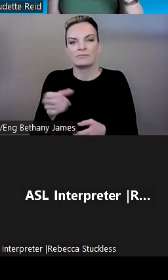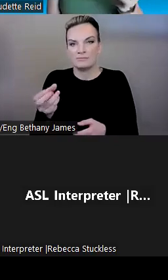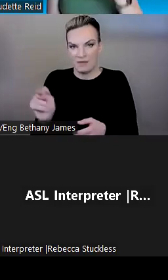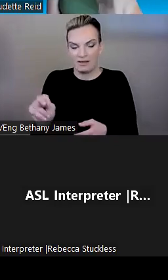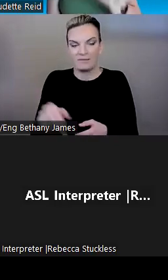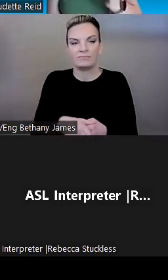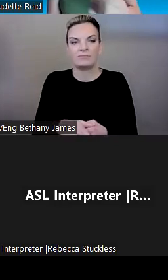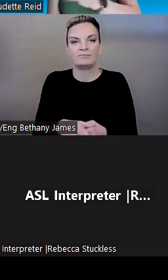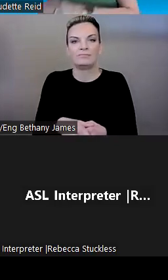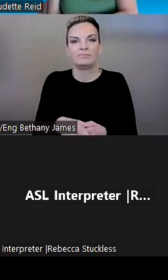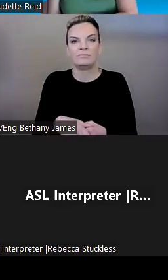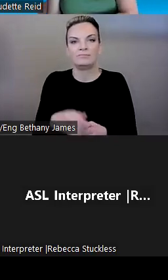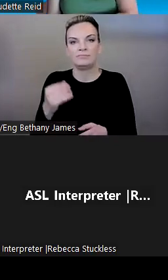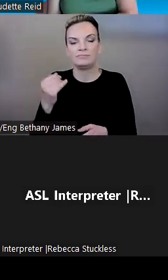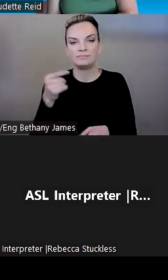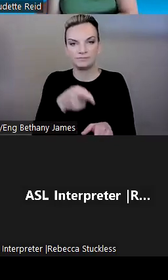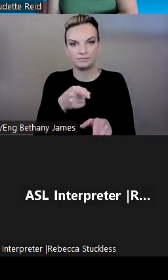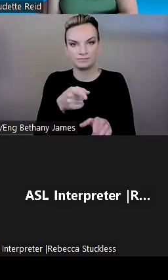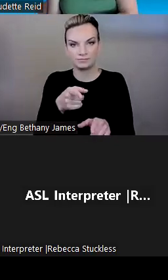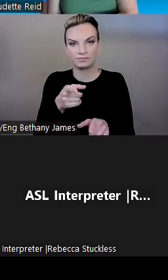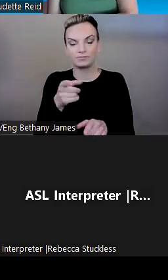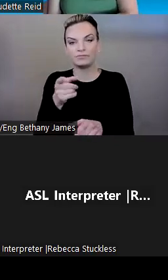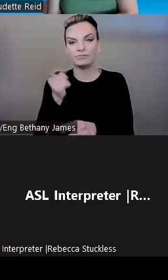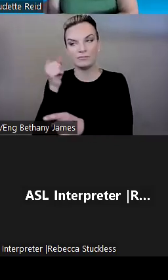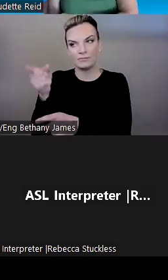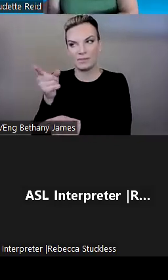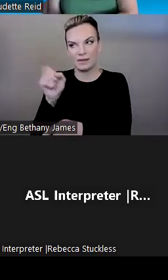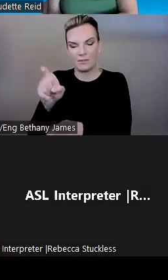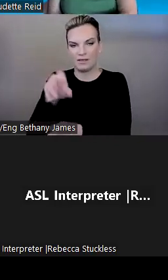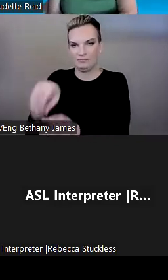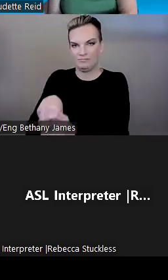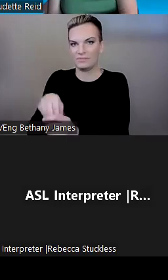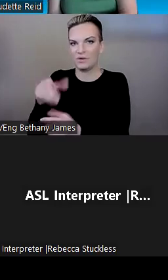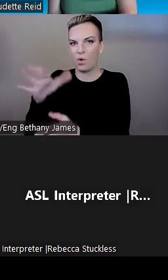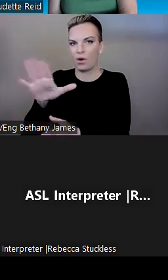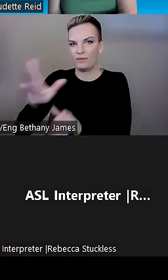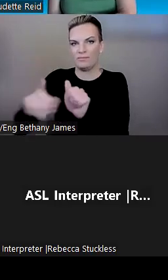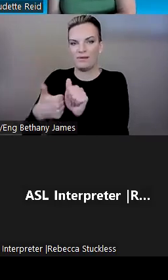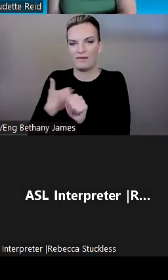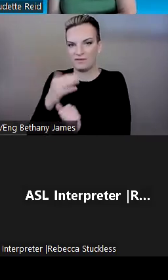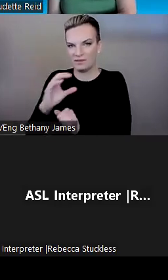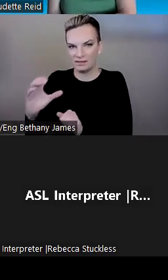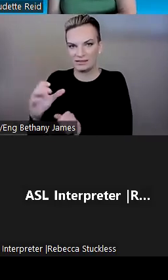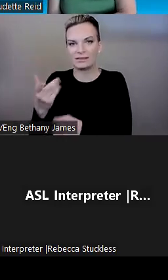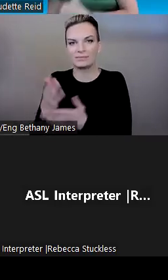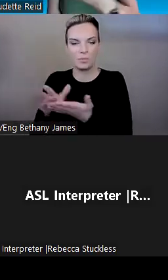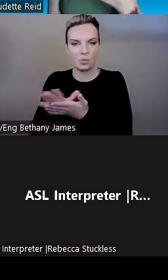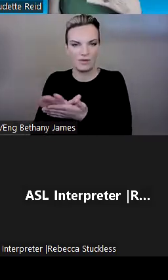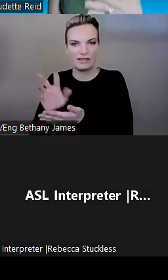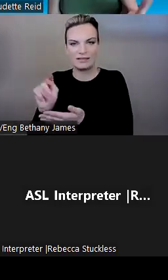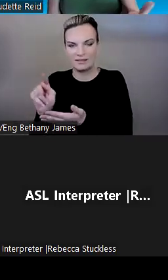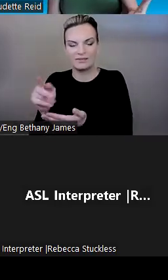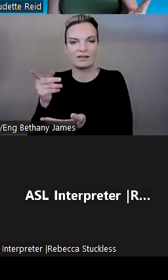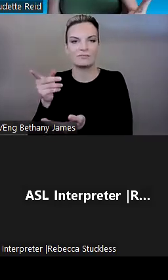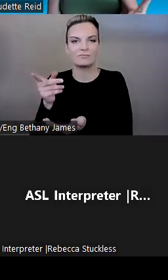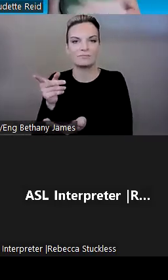captions if they're in the video already. And they're available in movies and TV shows, and